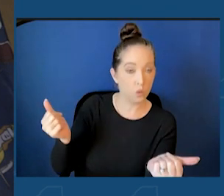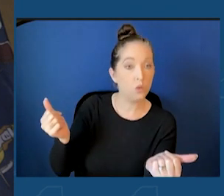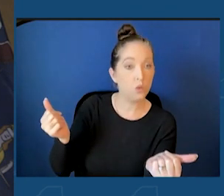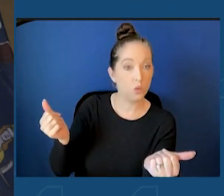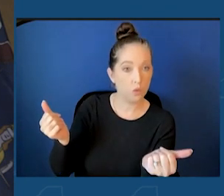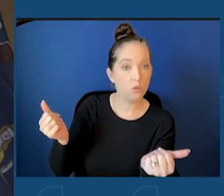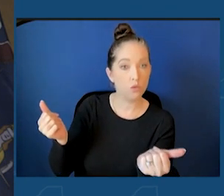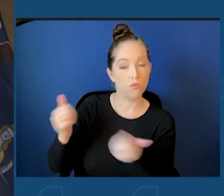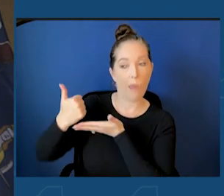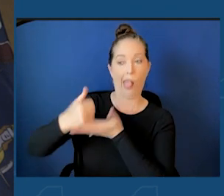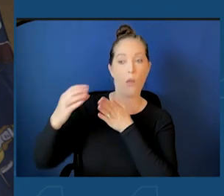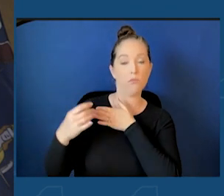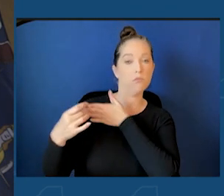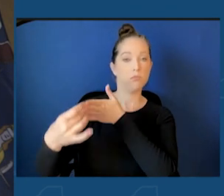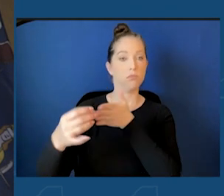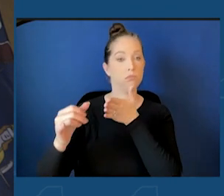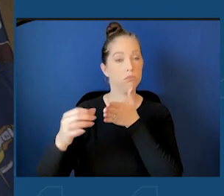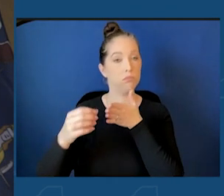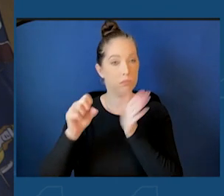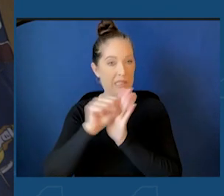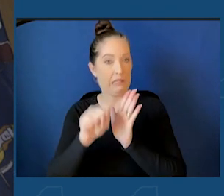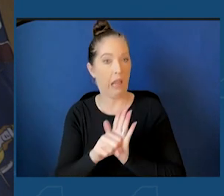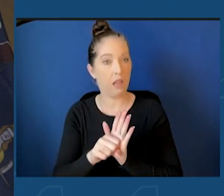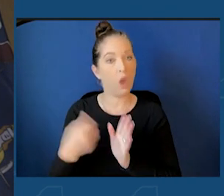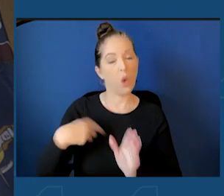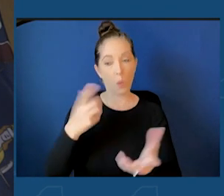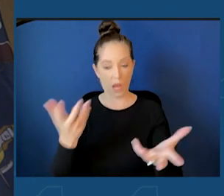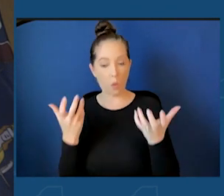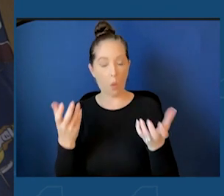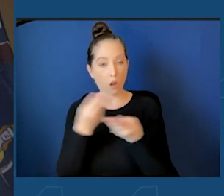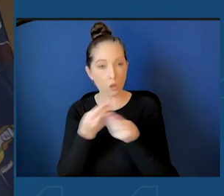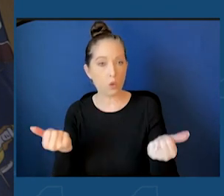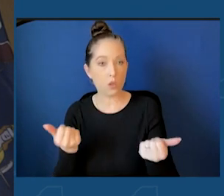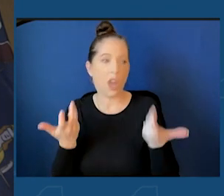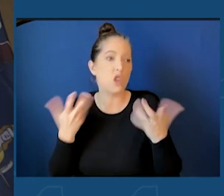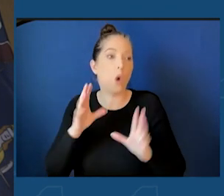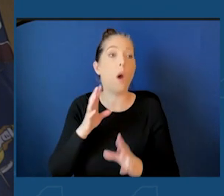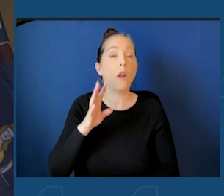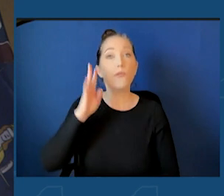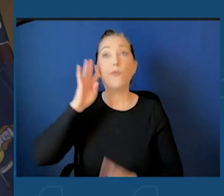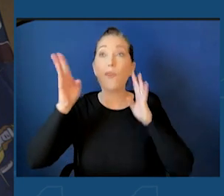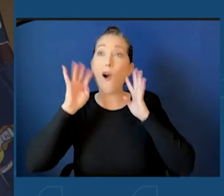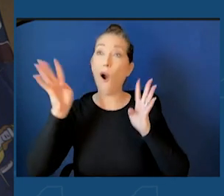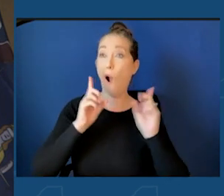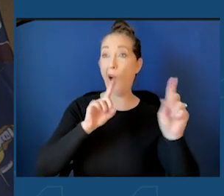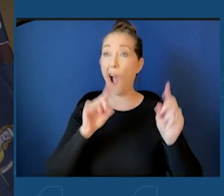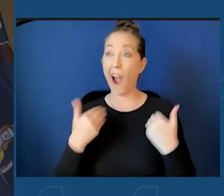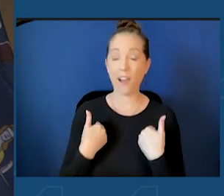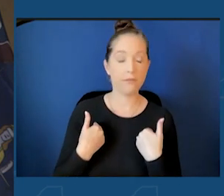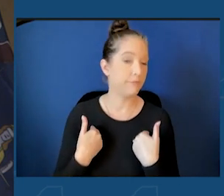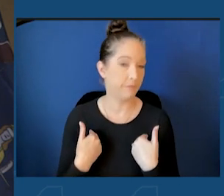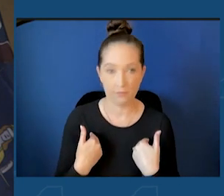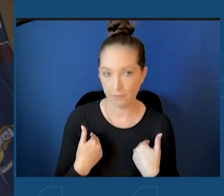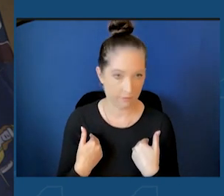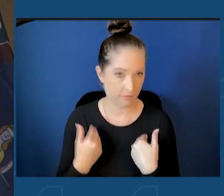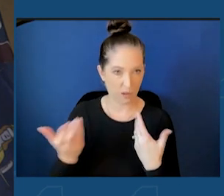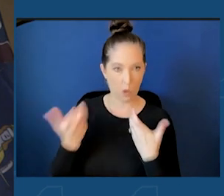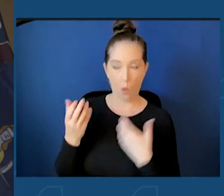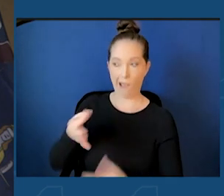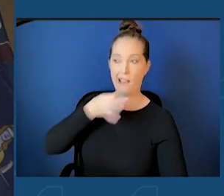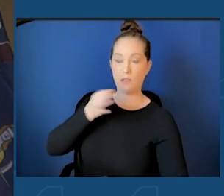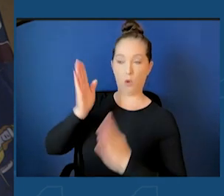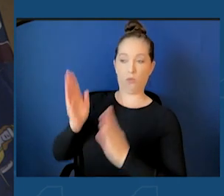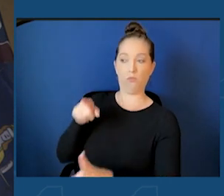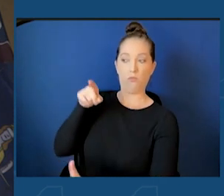this state, we want solutions. We don't want to pretend we have all the answers. Never a good strategy. We ask the experts. And so I thank you